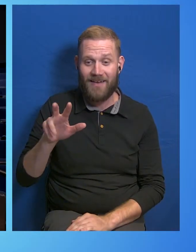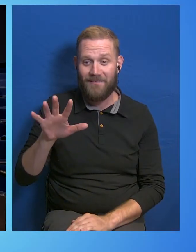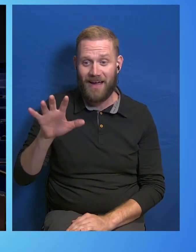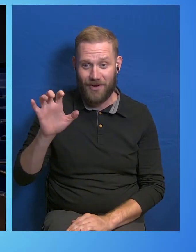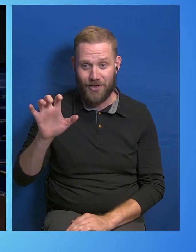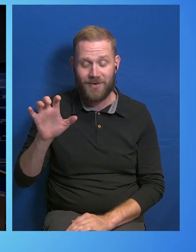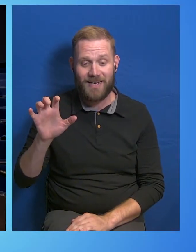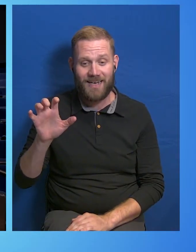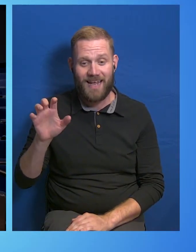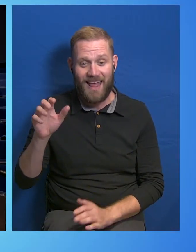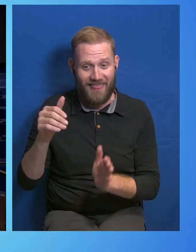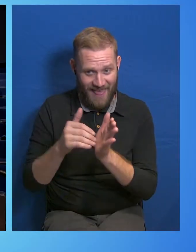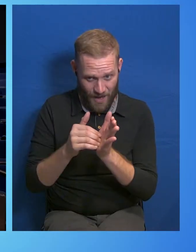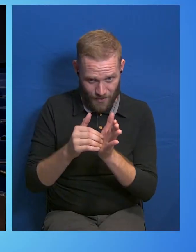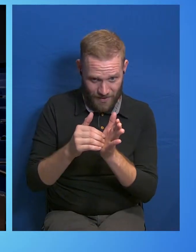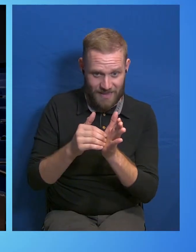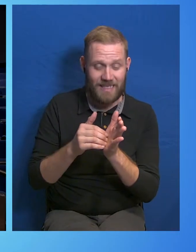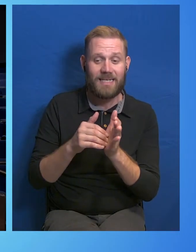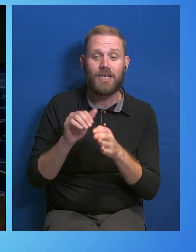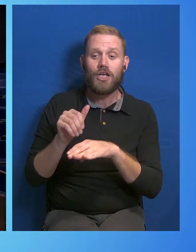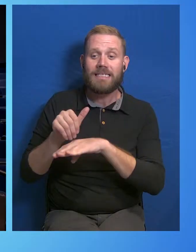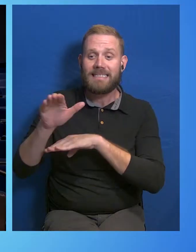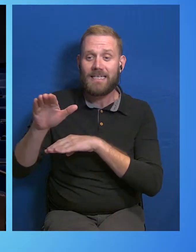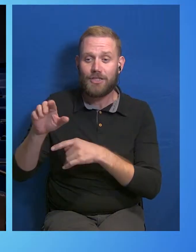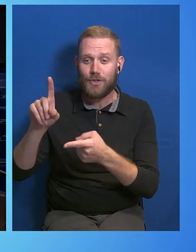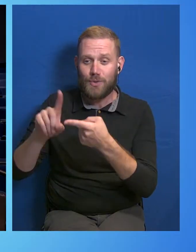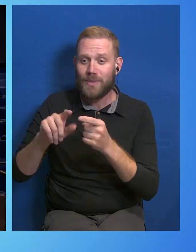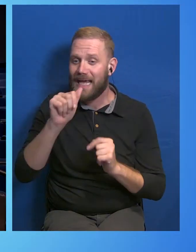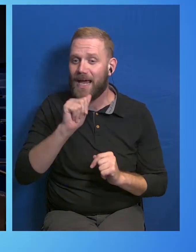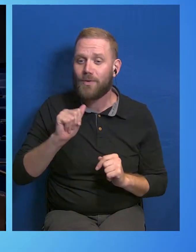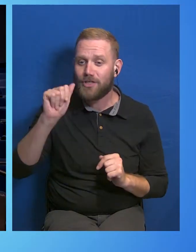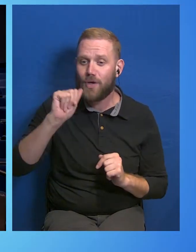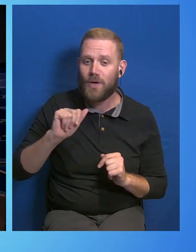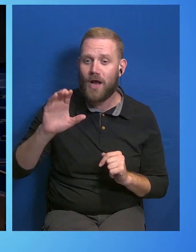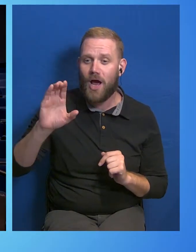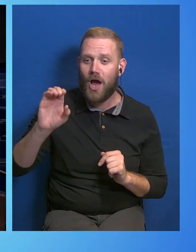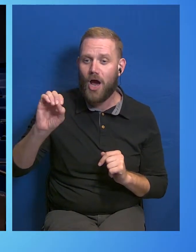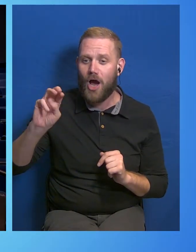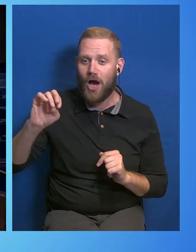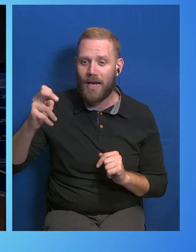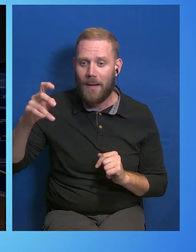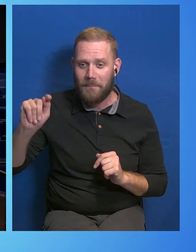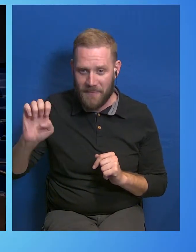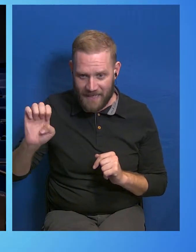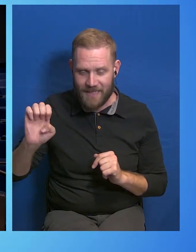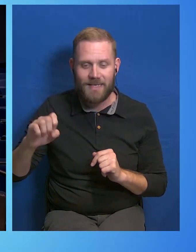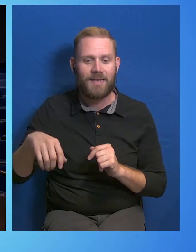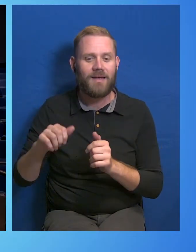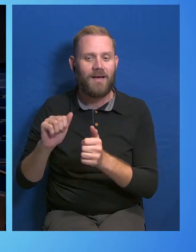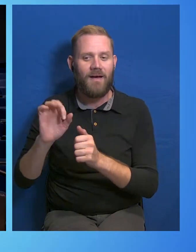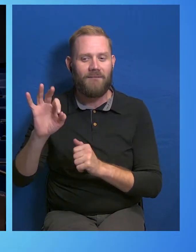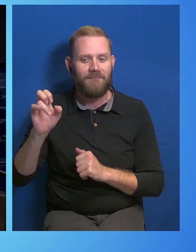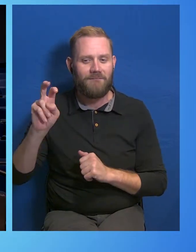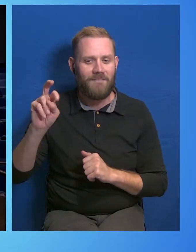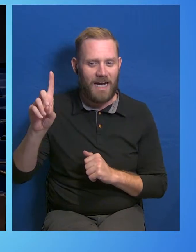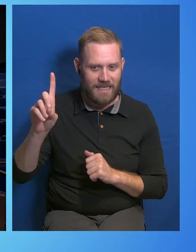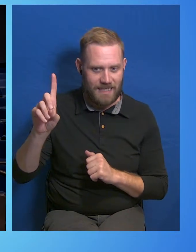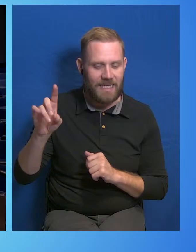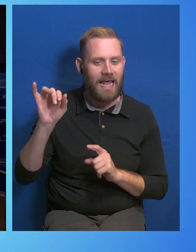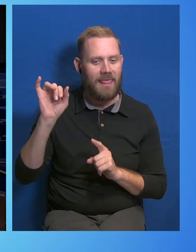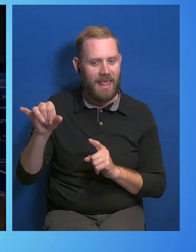3,500,000 goes into the Arizona Competes Fund, which is a specific fund that goes